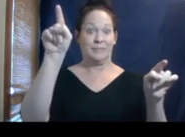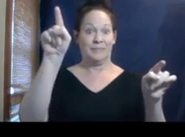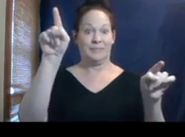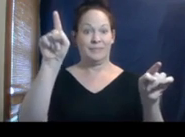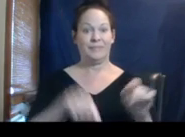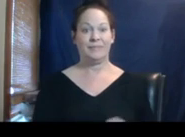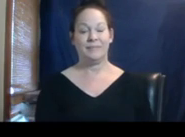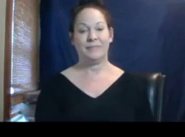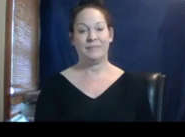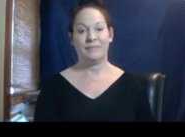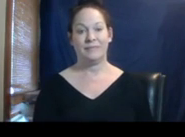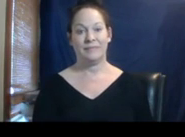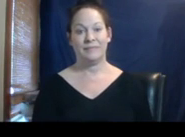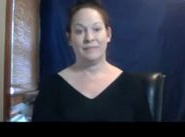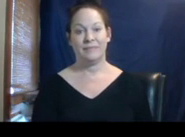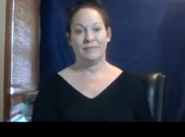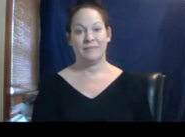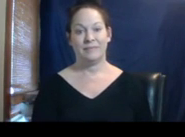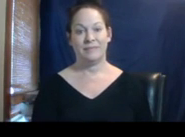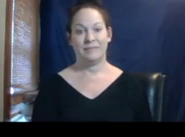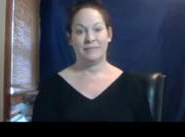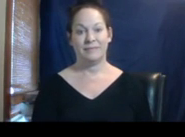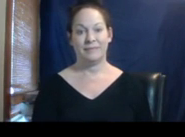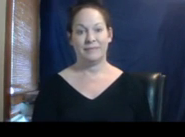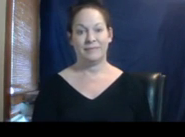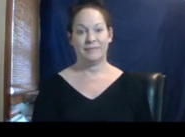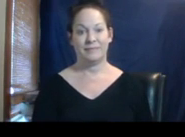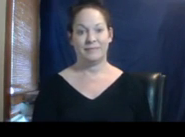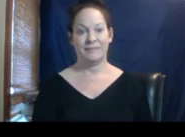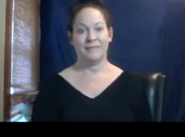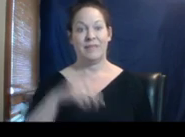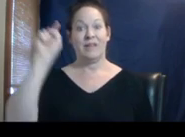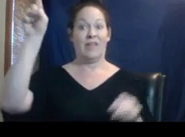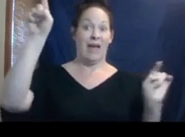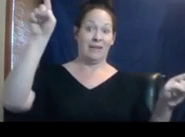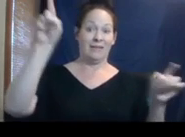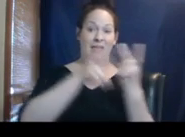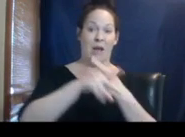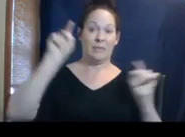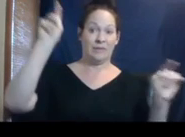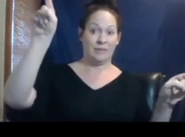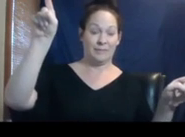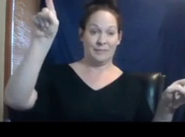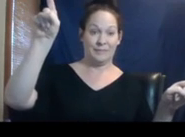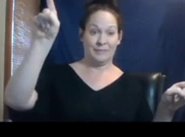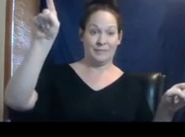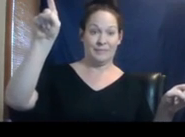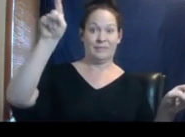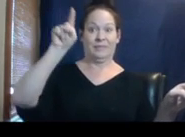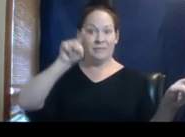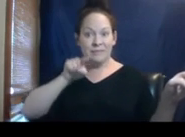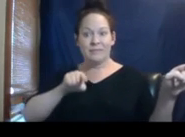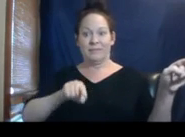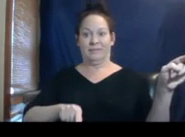is positive 3x. So I'm going to multiply this back across.